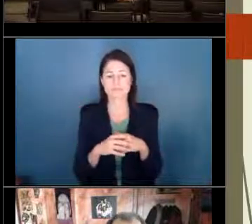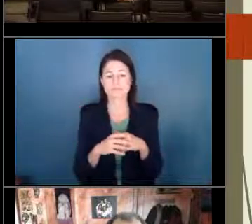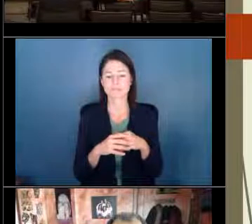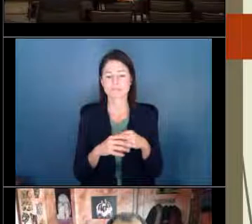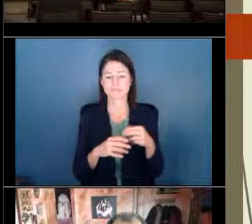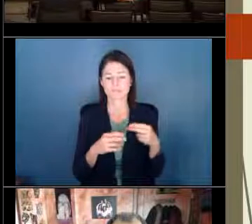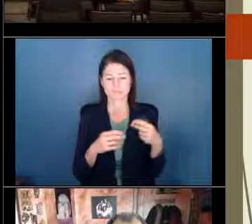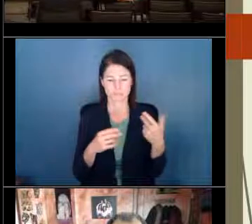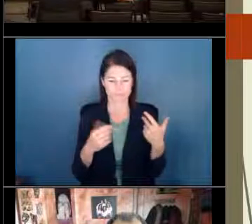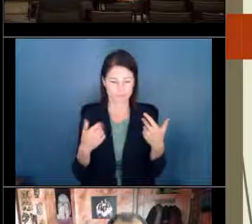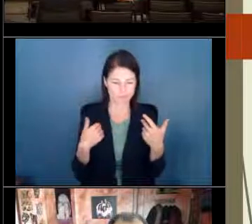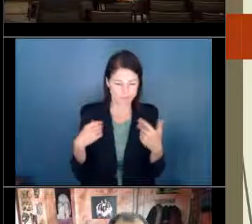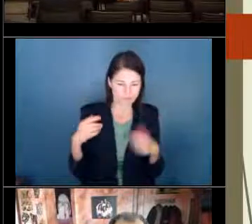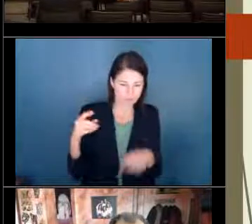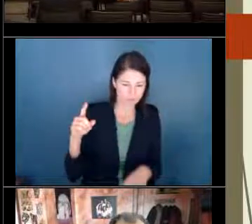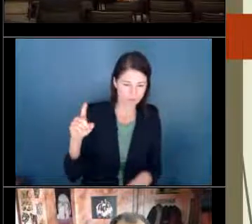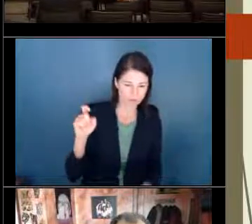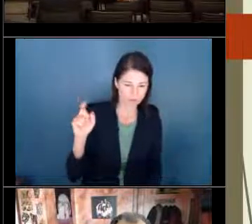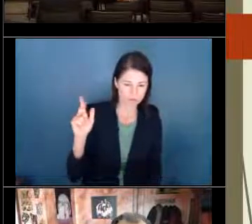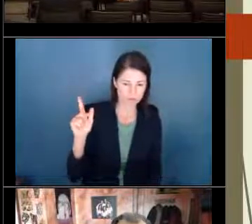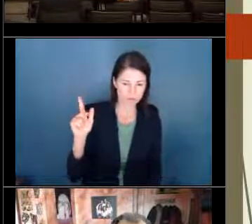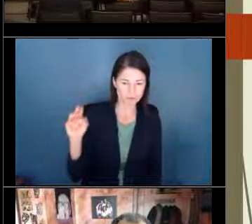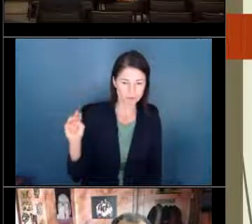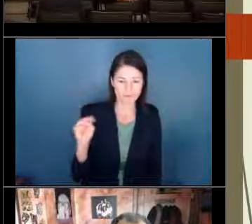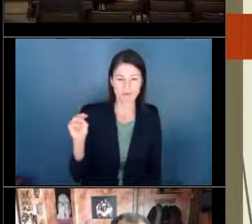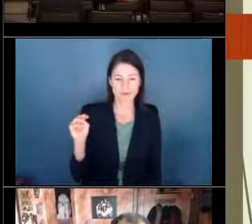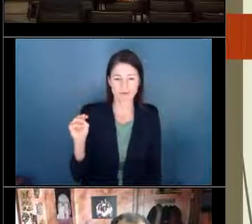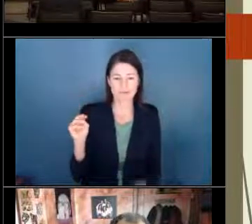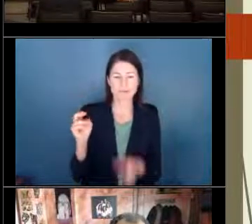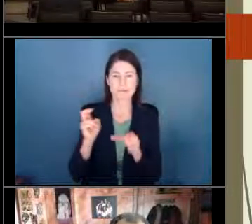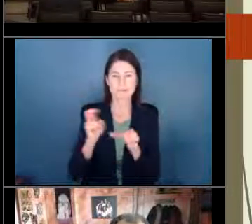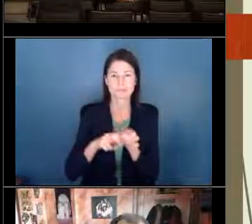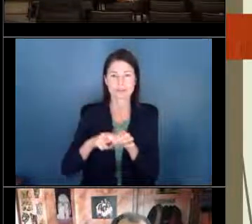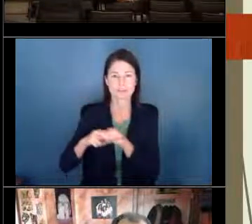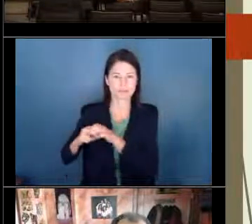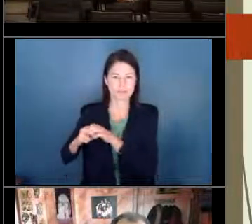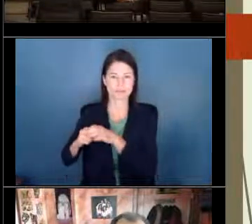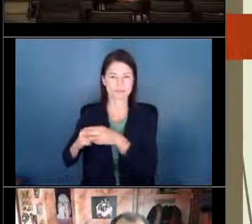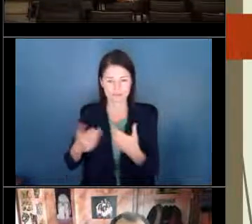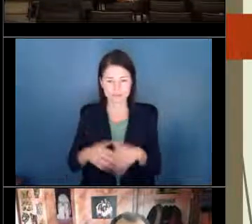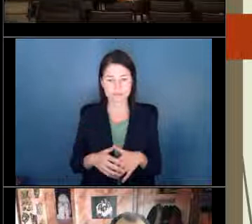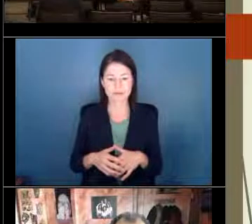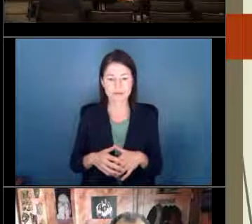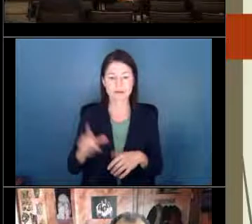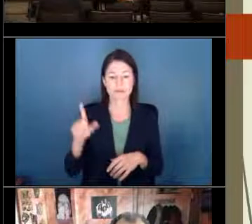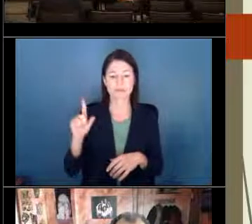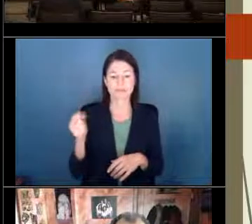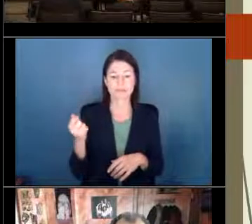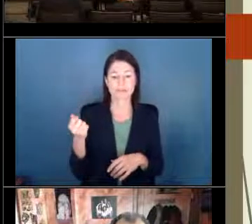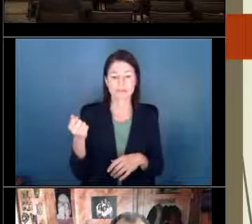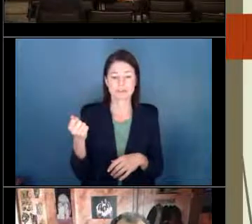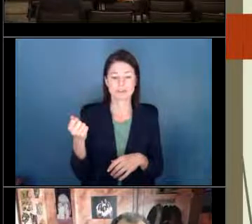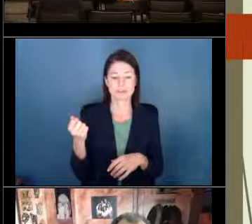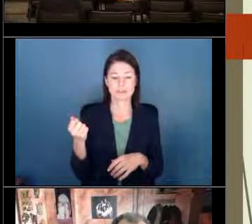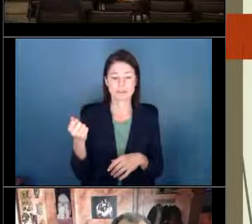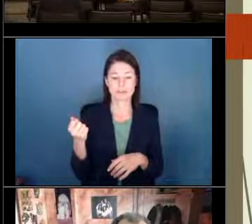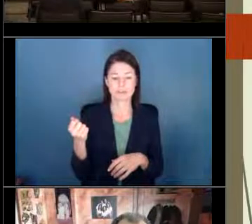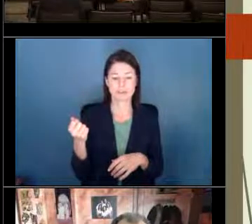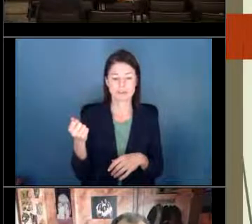of 123 million passengers in 2019. As you can see, that dropped by